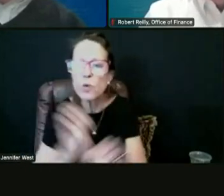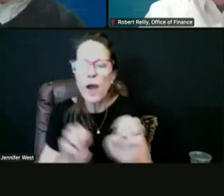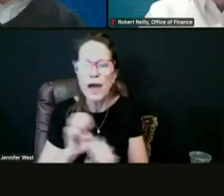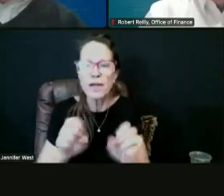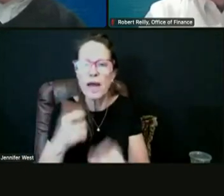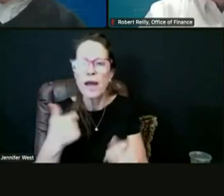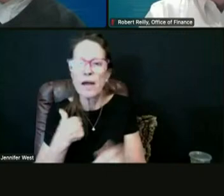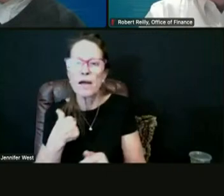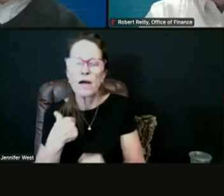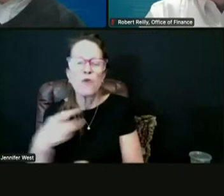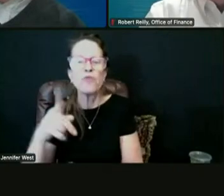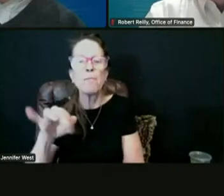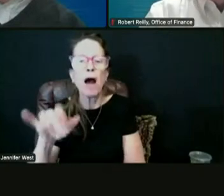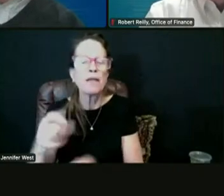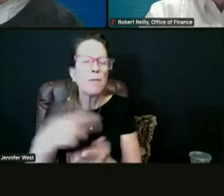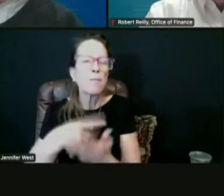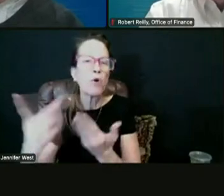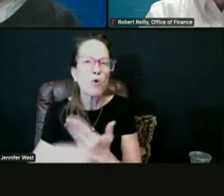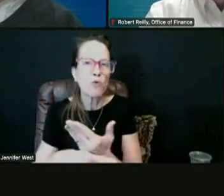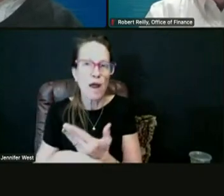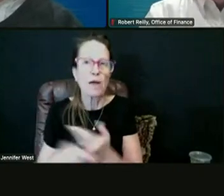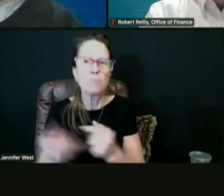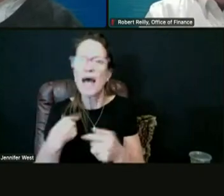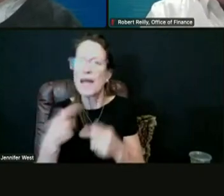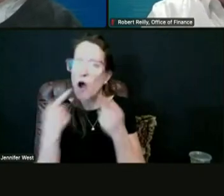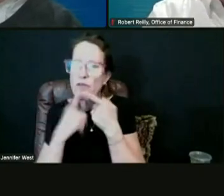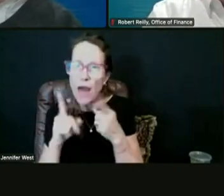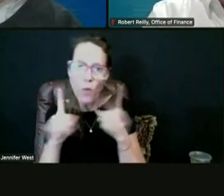actually effective and working?